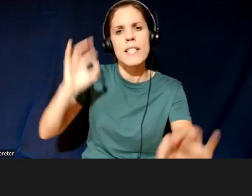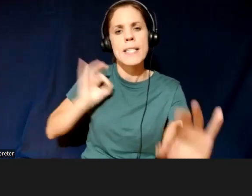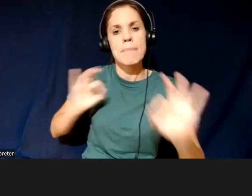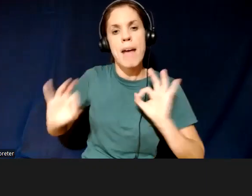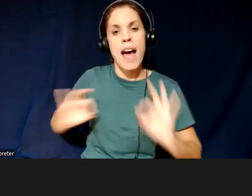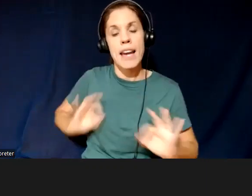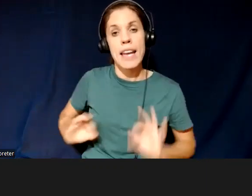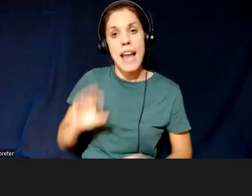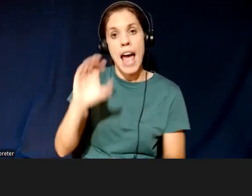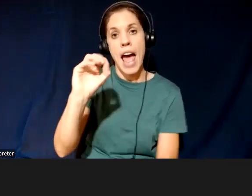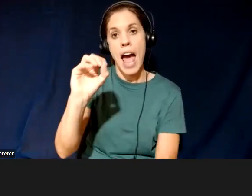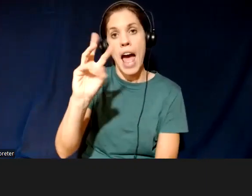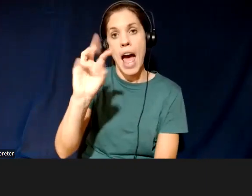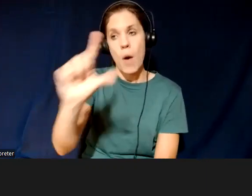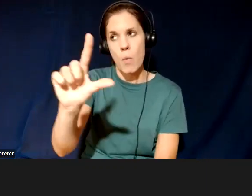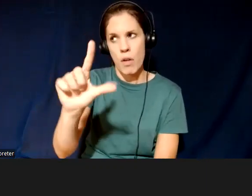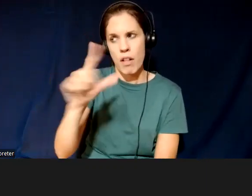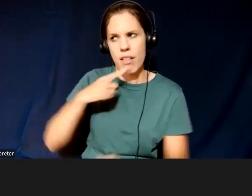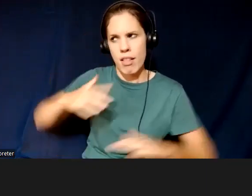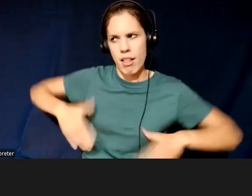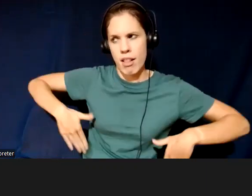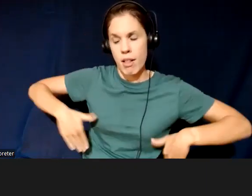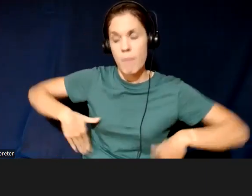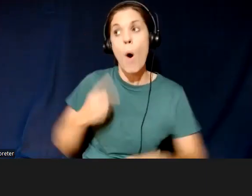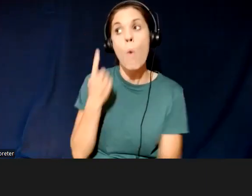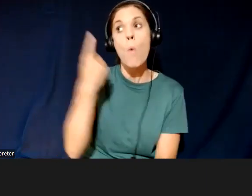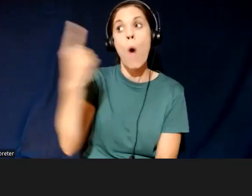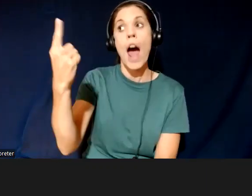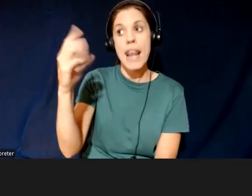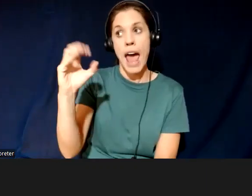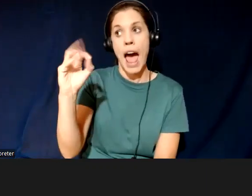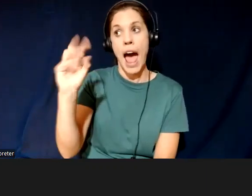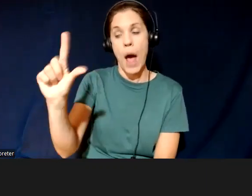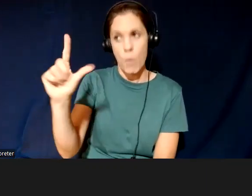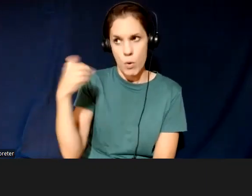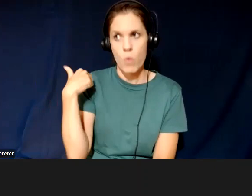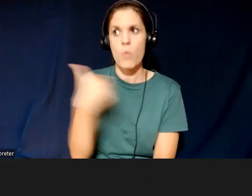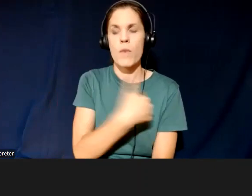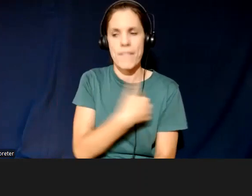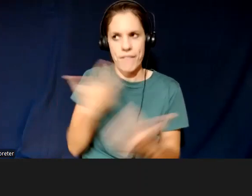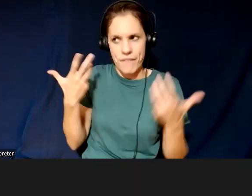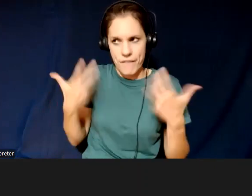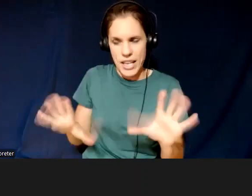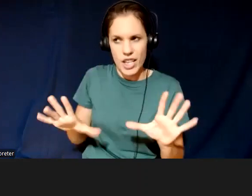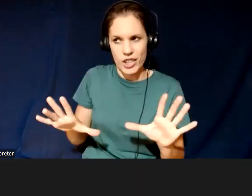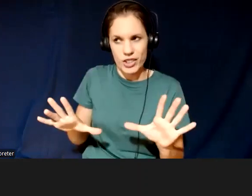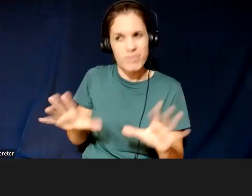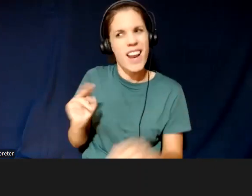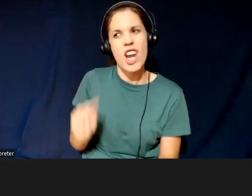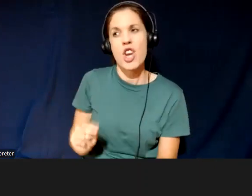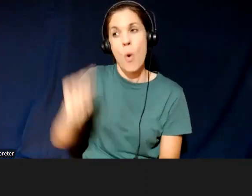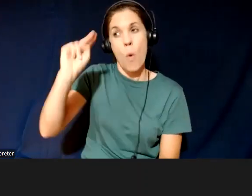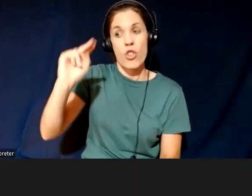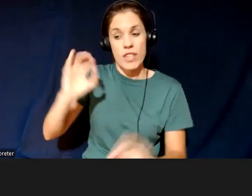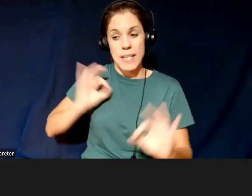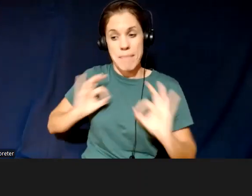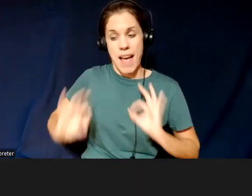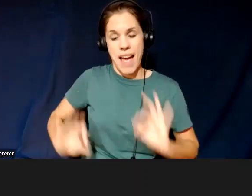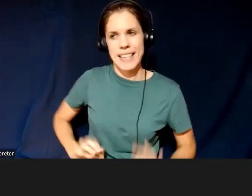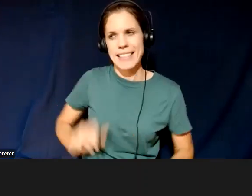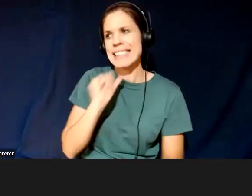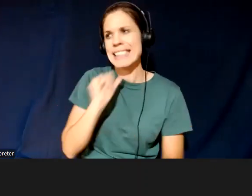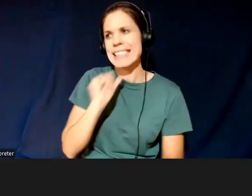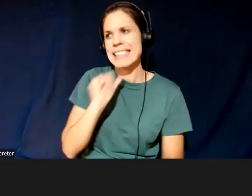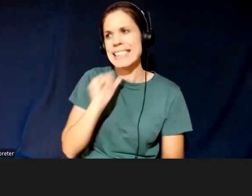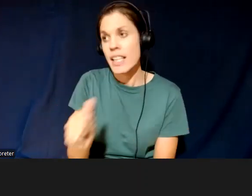remember. We have done one owl species, and I know for a fact it was not northern spotted. But I'd be happy